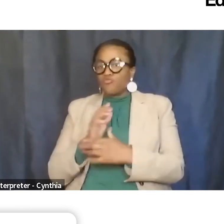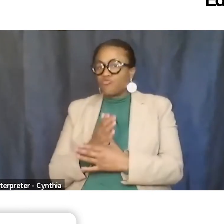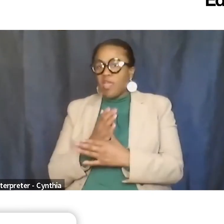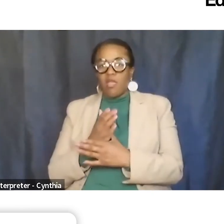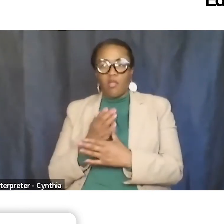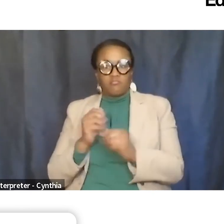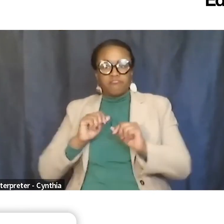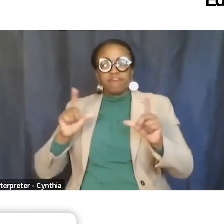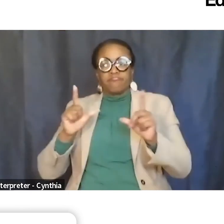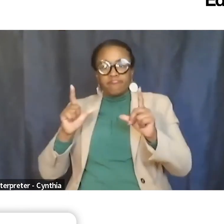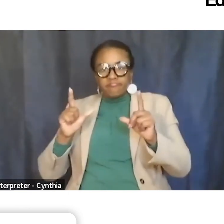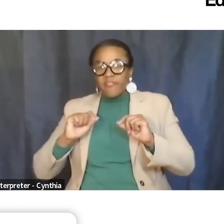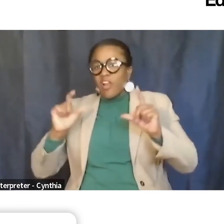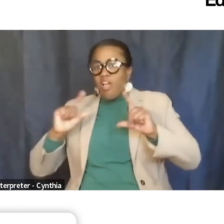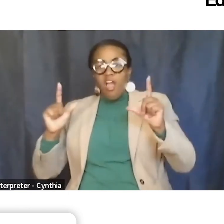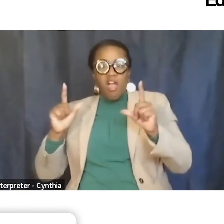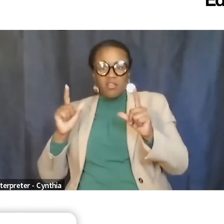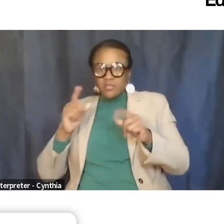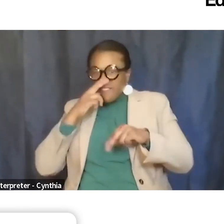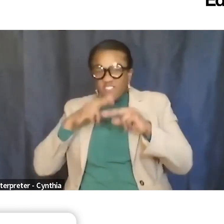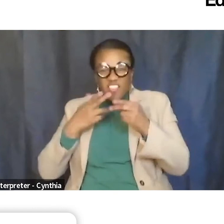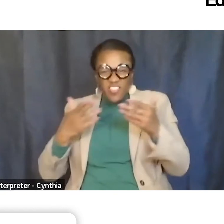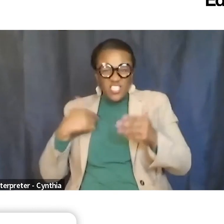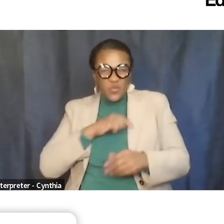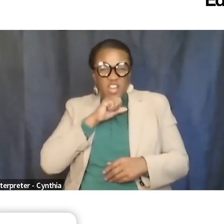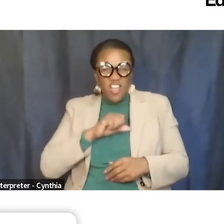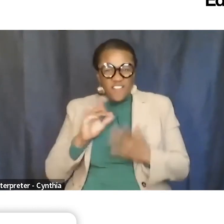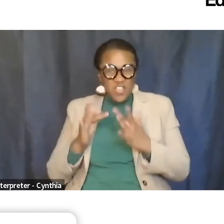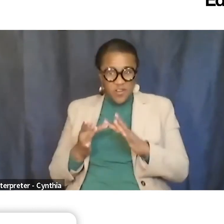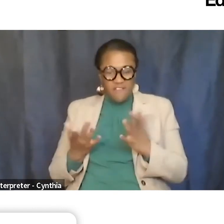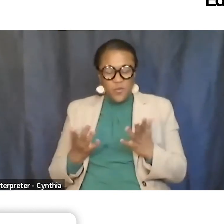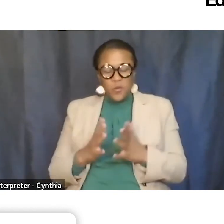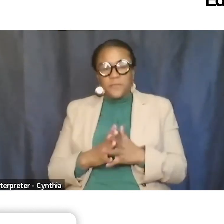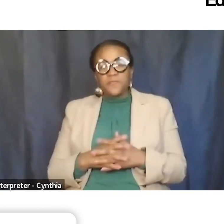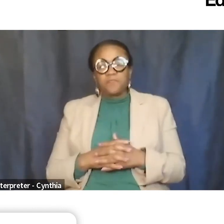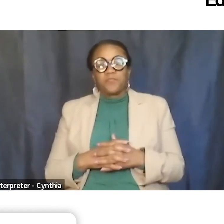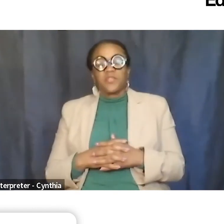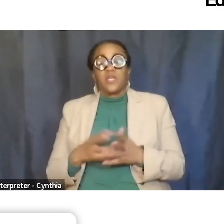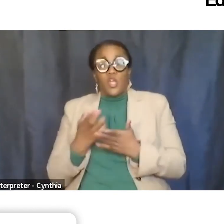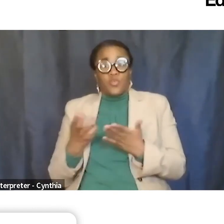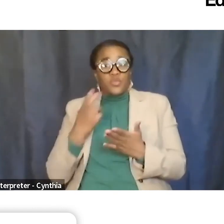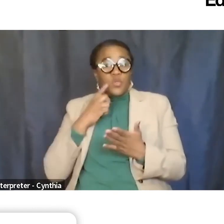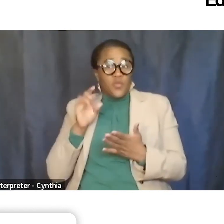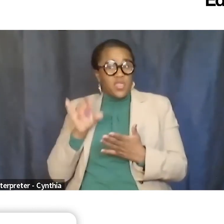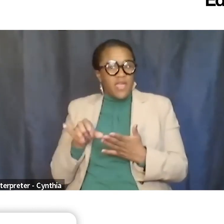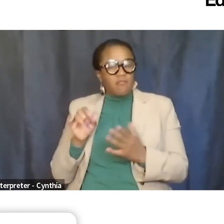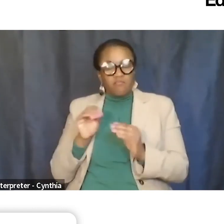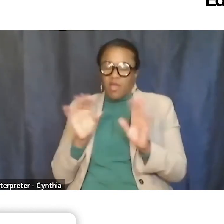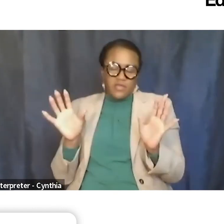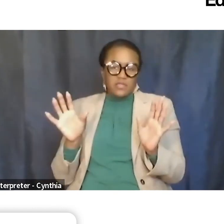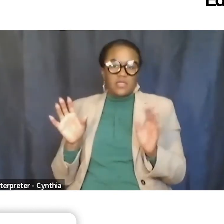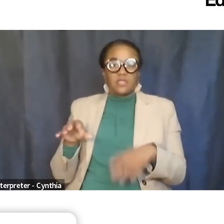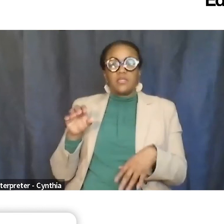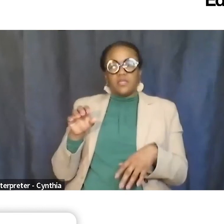and vlog and do all the fun things that we love the internet for. And a resource for that, I mean, obviously,